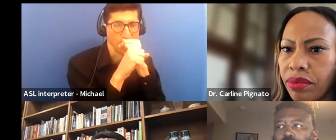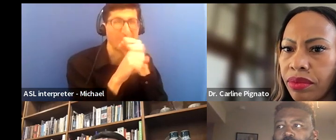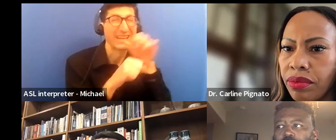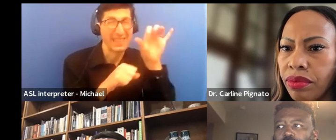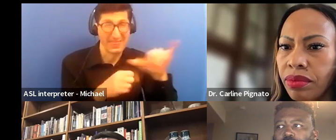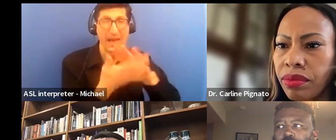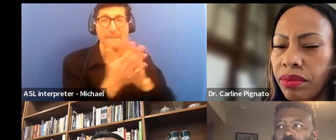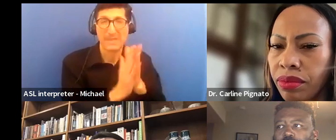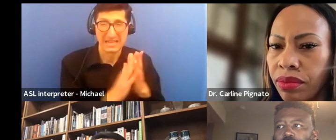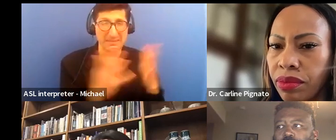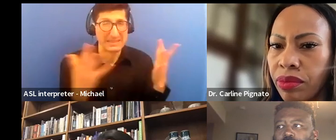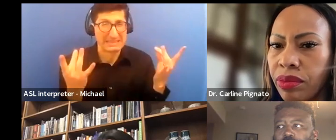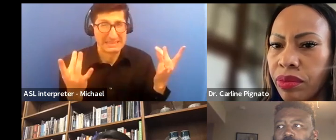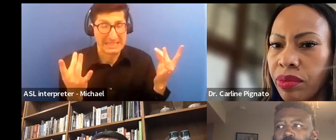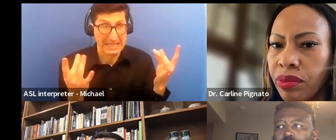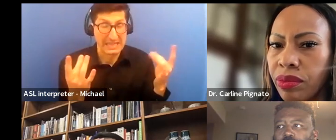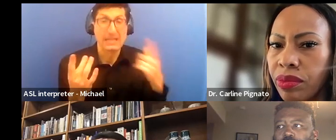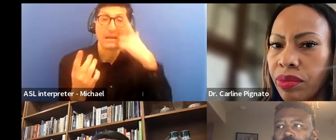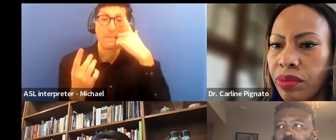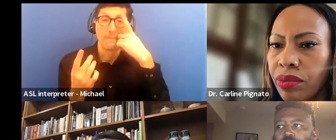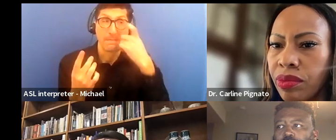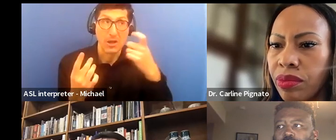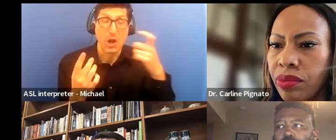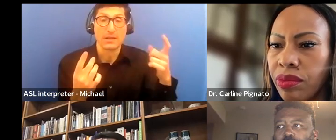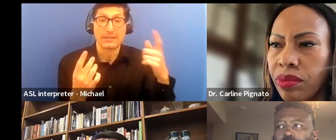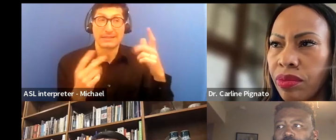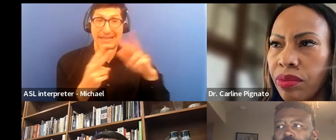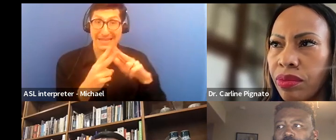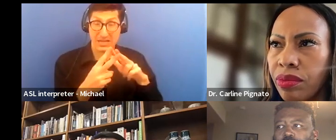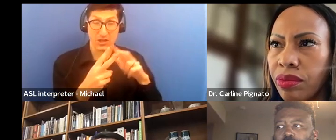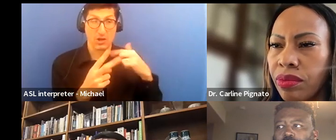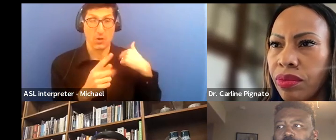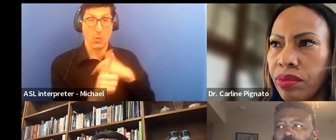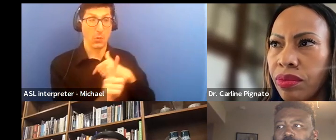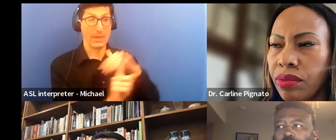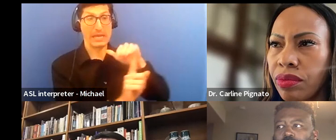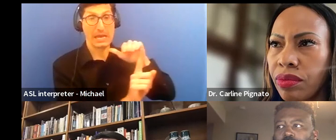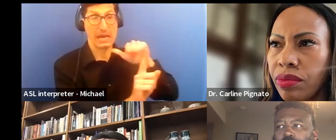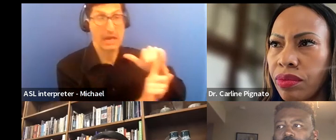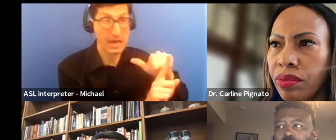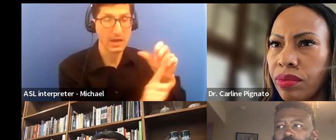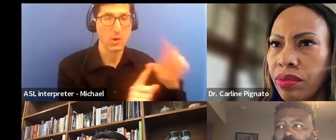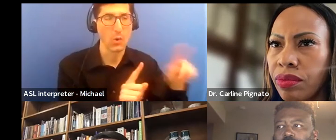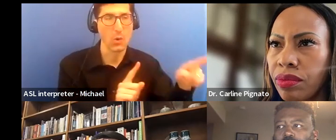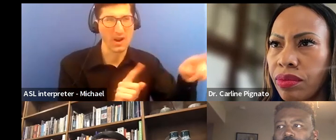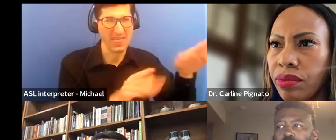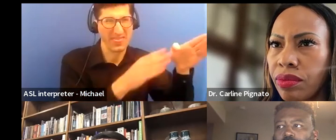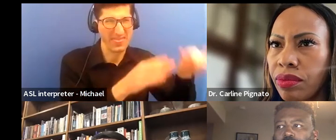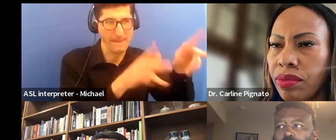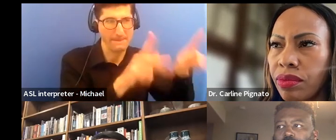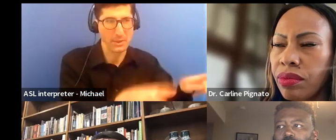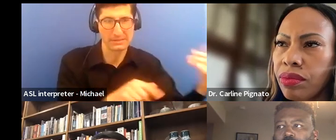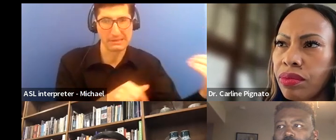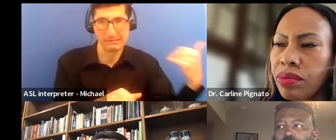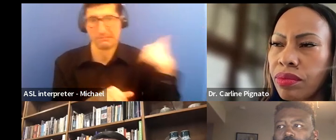potato when word gets out that someone is either being pursued or worse, pursuing. If you're